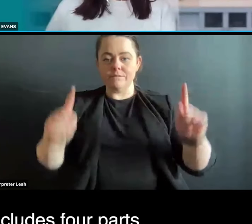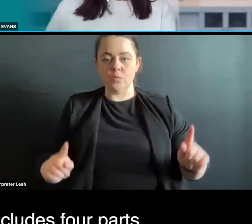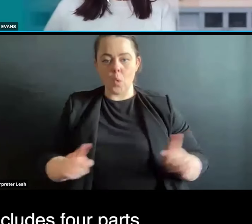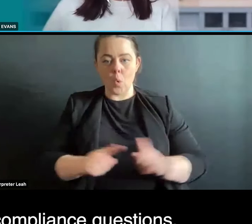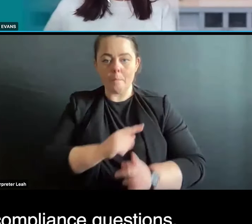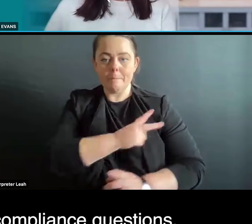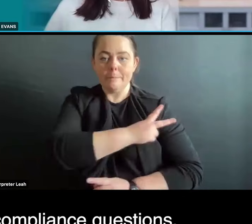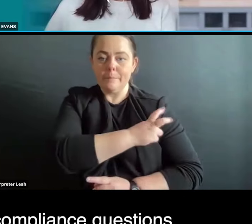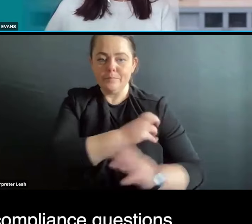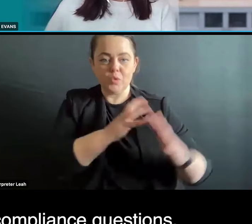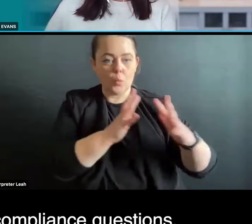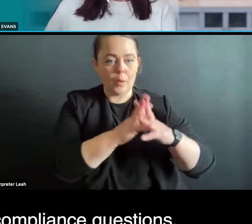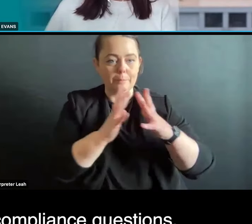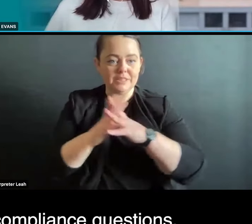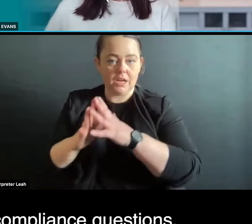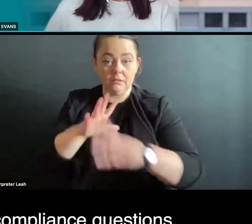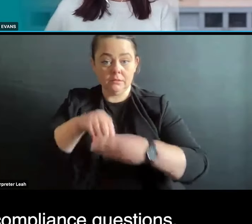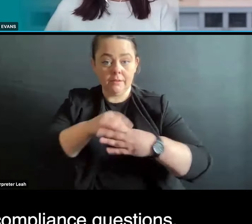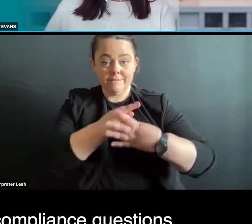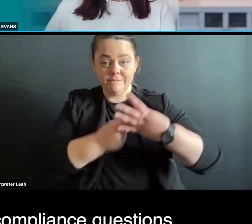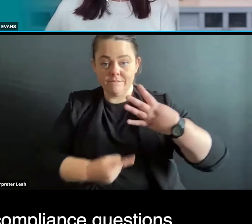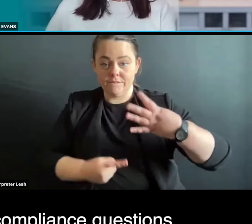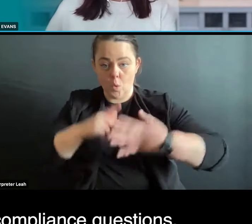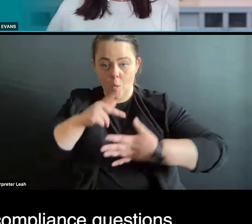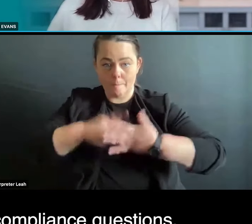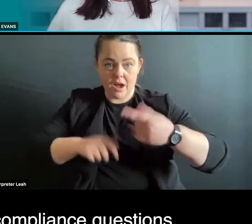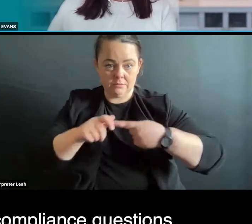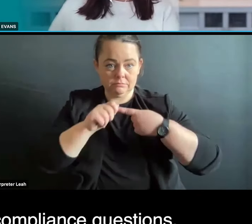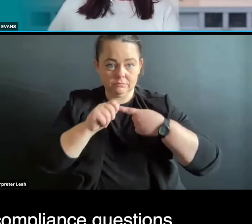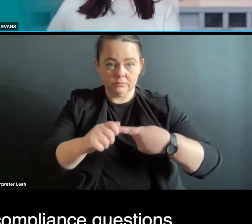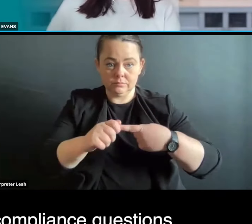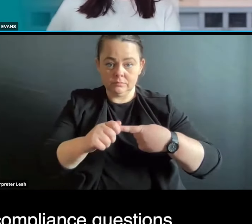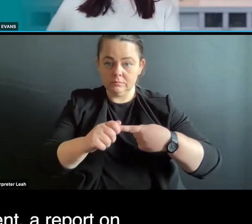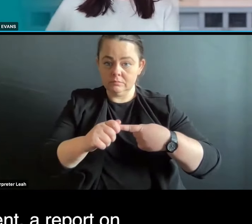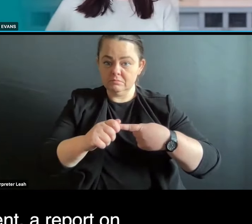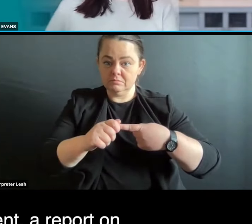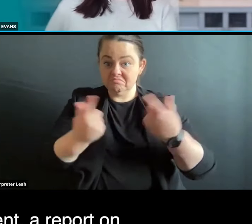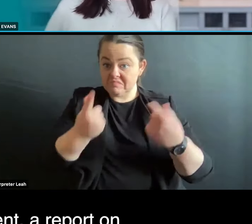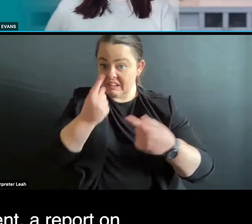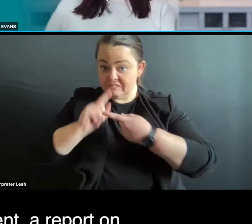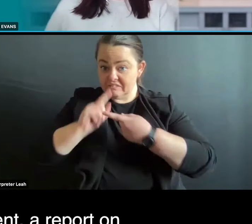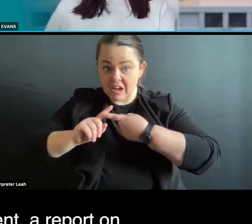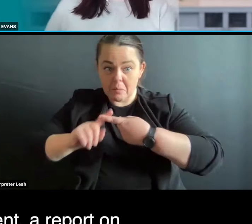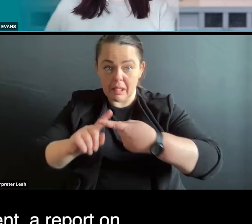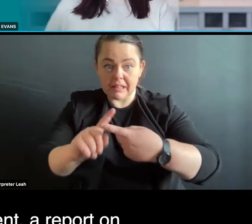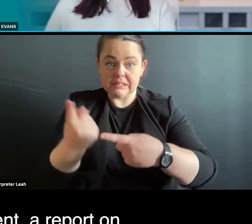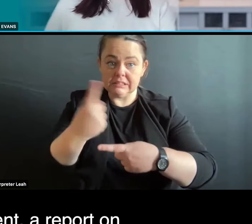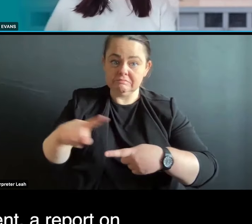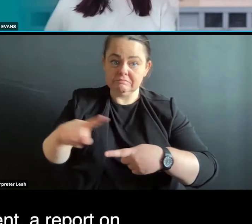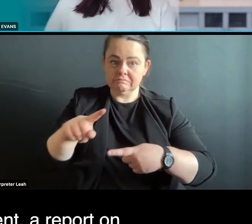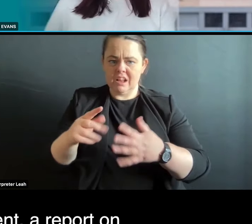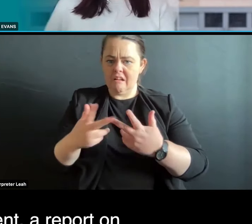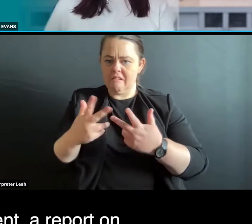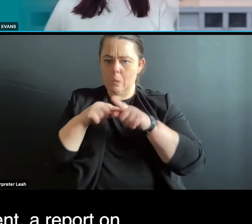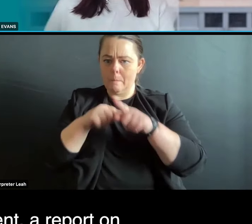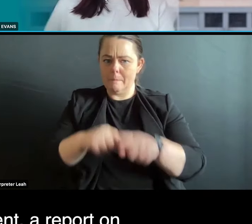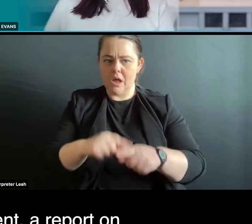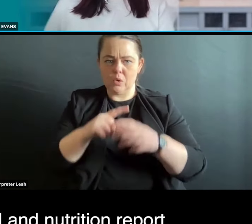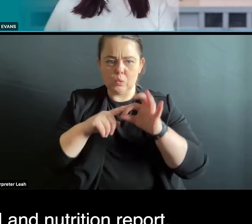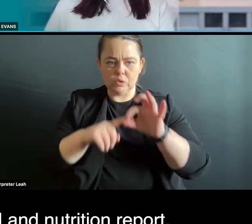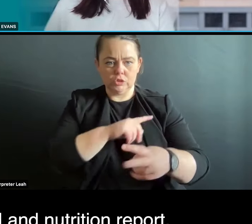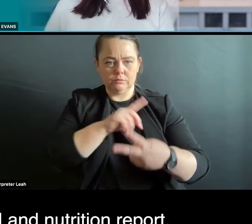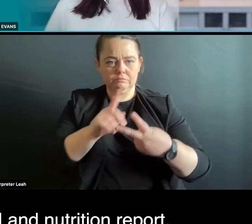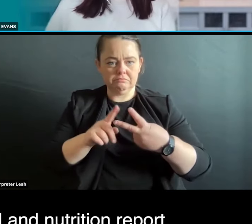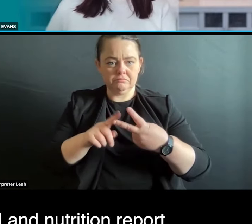parts. It includes viability and prudential compliance questions, a quarterly financial statement, a report